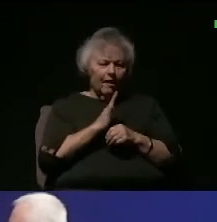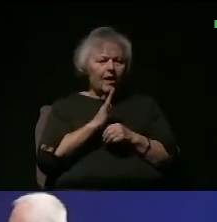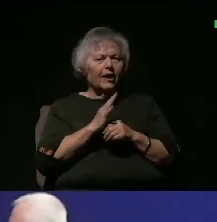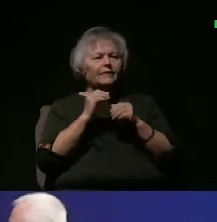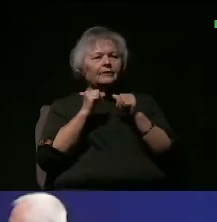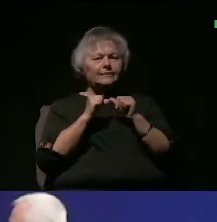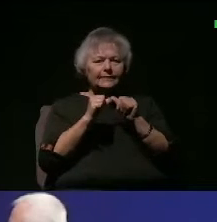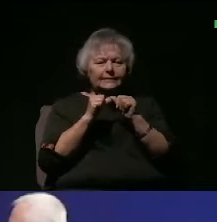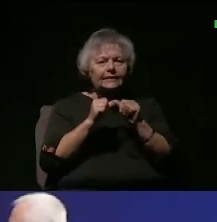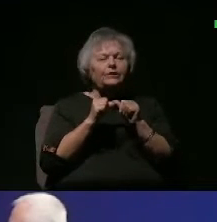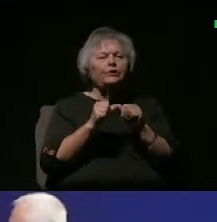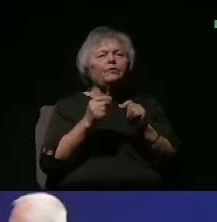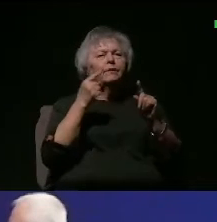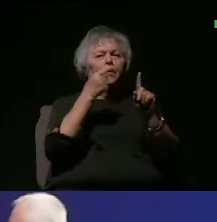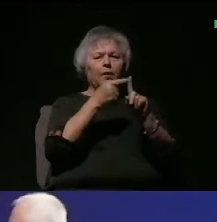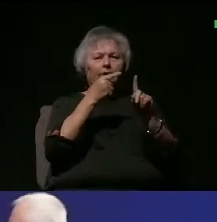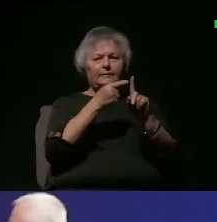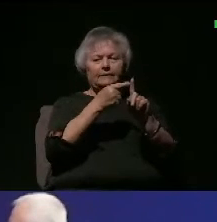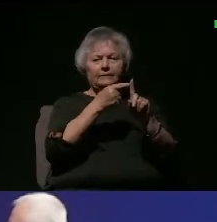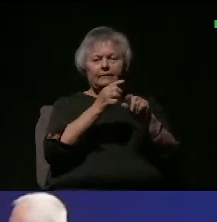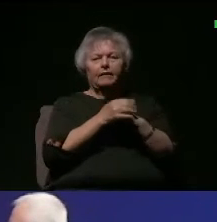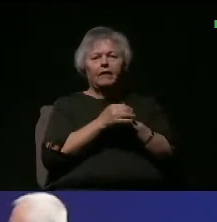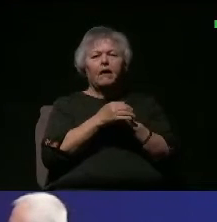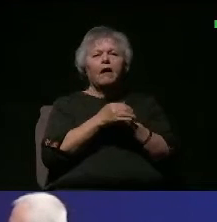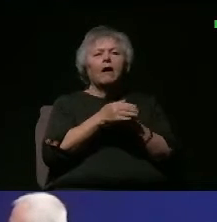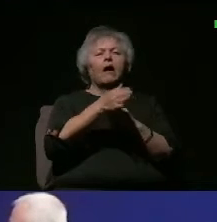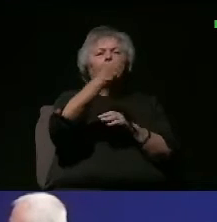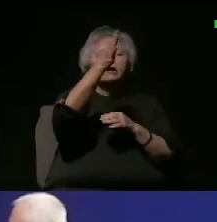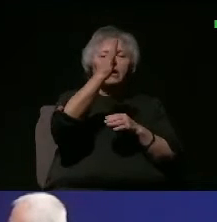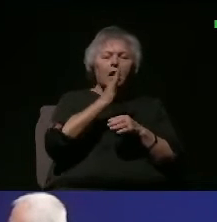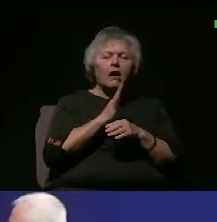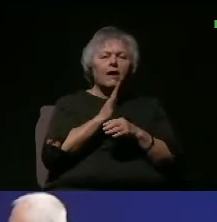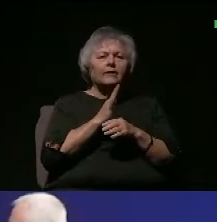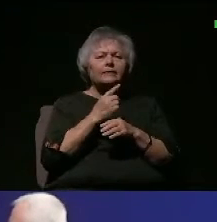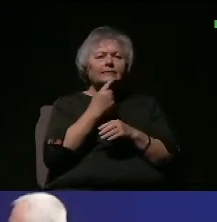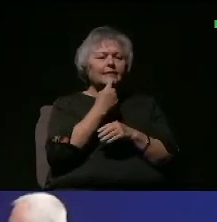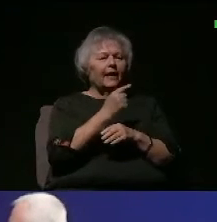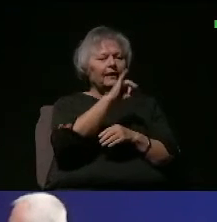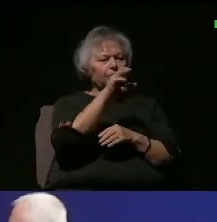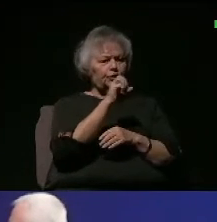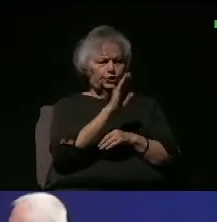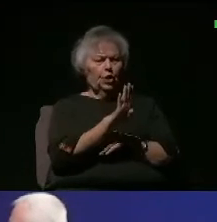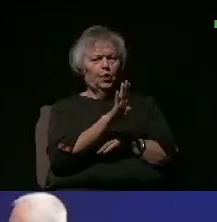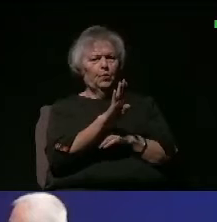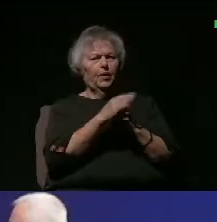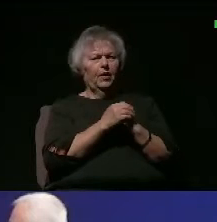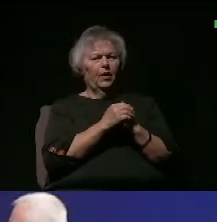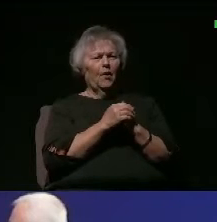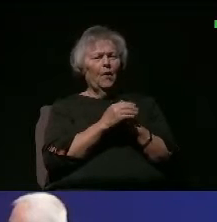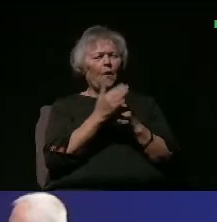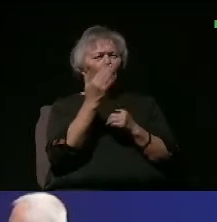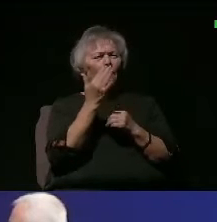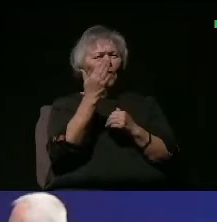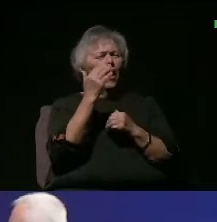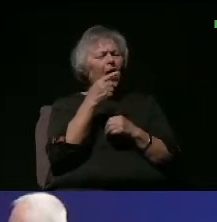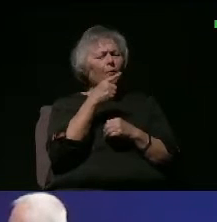his point by asking, shall the one who contends with the Almighty correct him? He who rebukes God, let him answer for it. Can